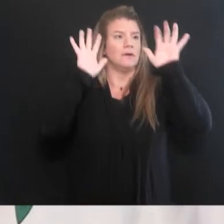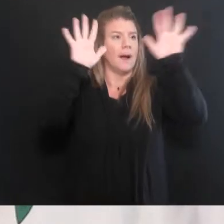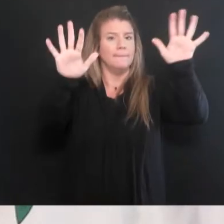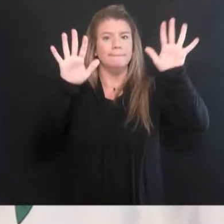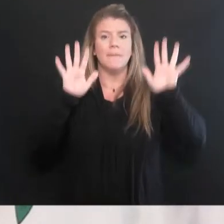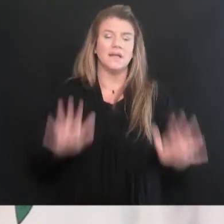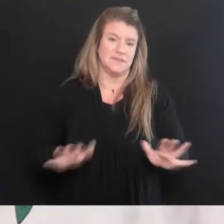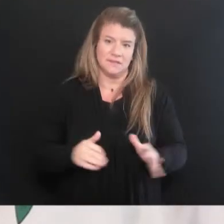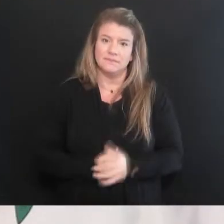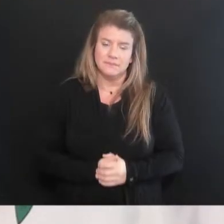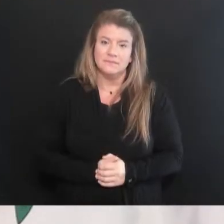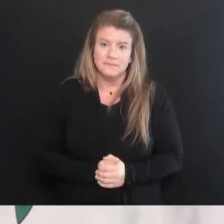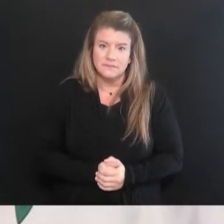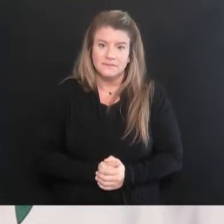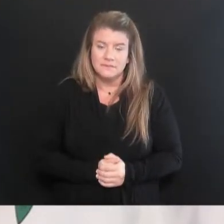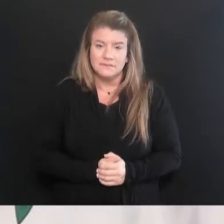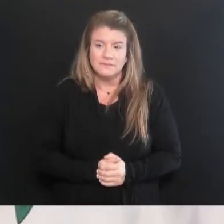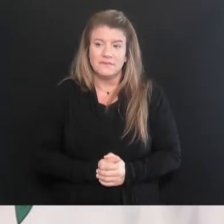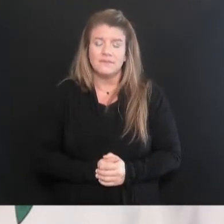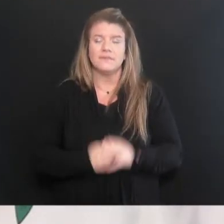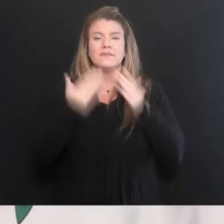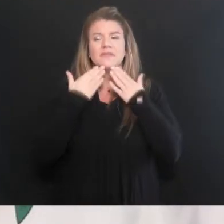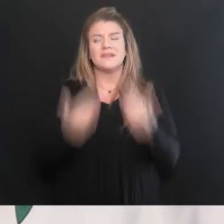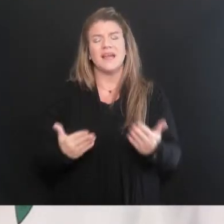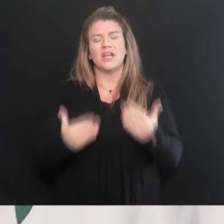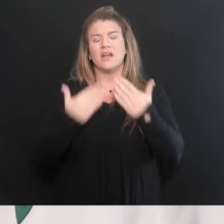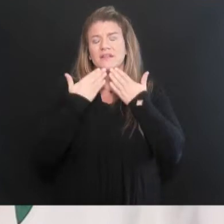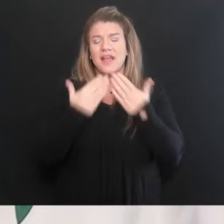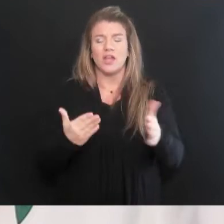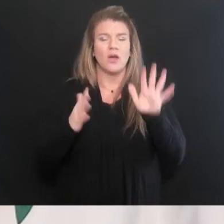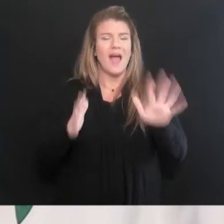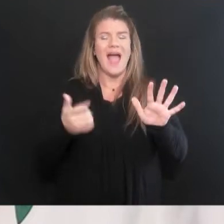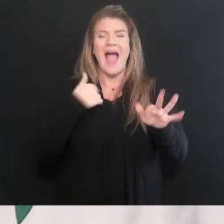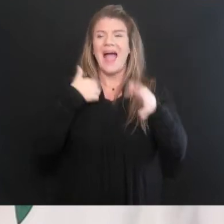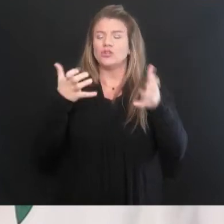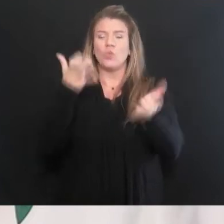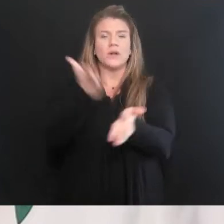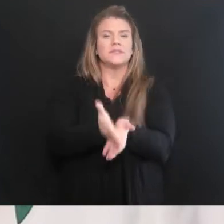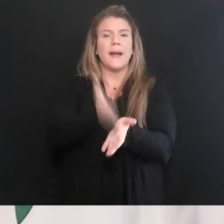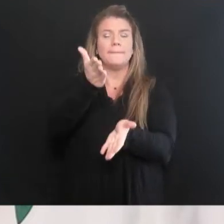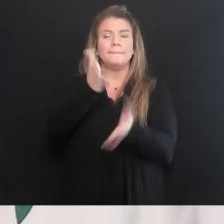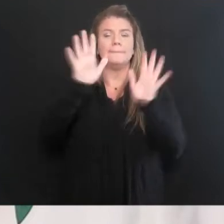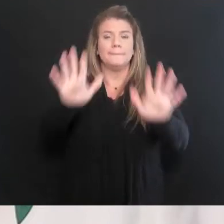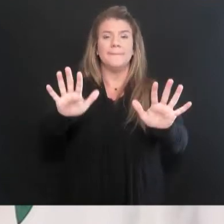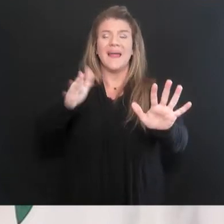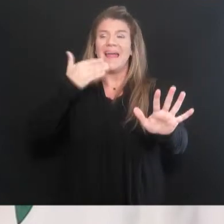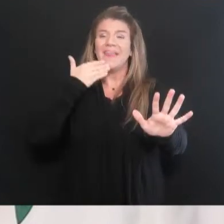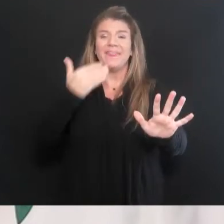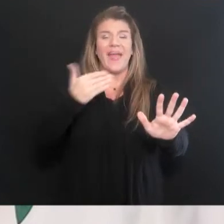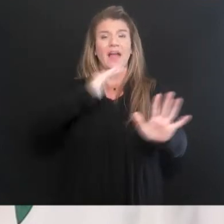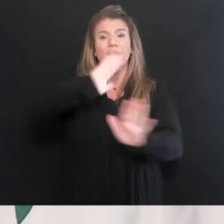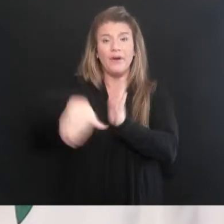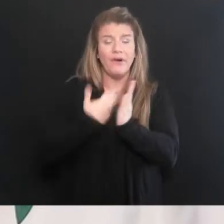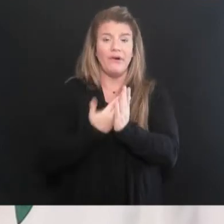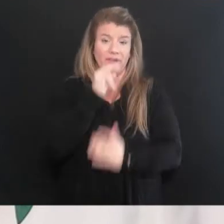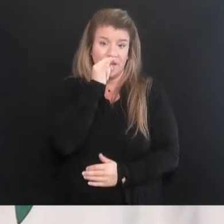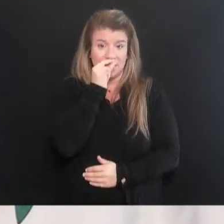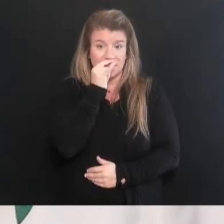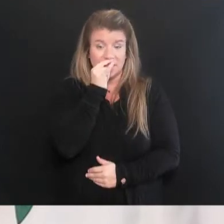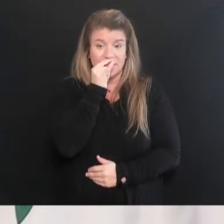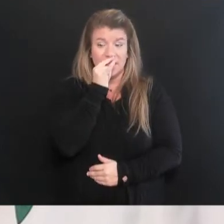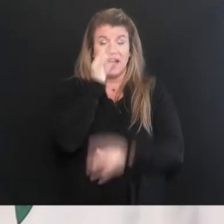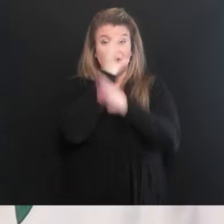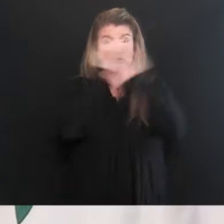unbelievably great. So I want to just stop and thank all the kids. Thank